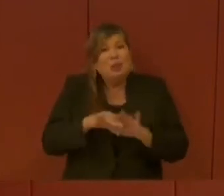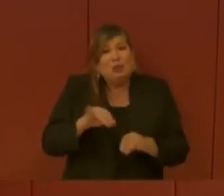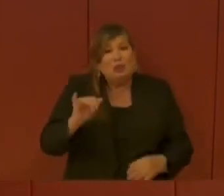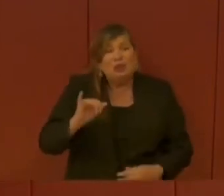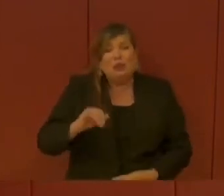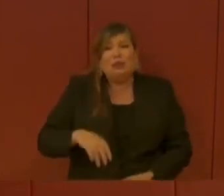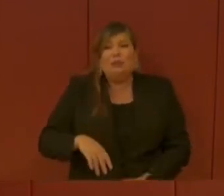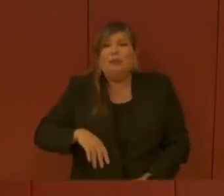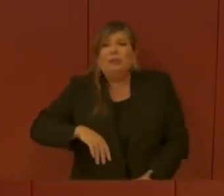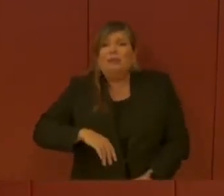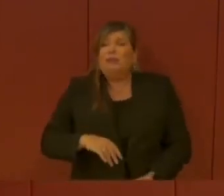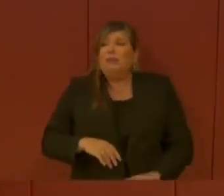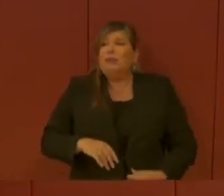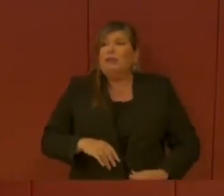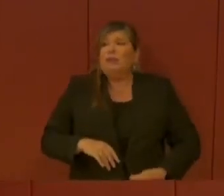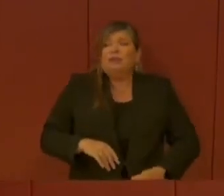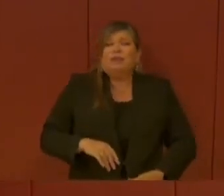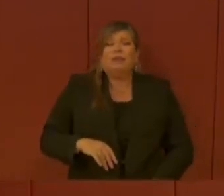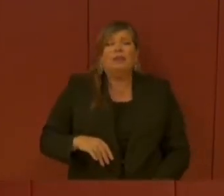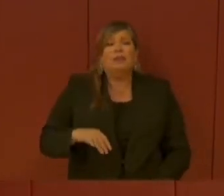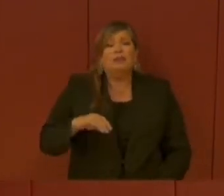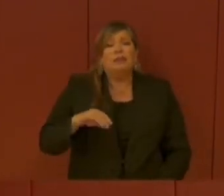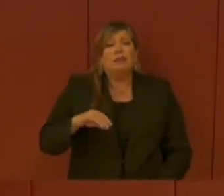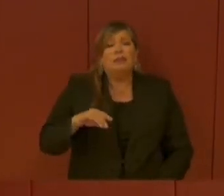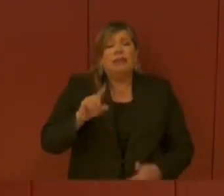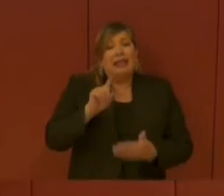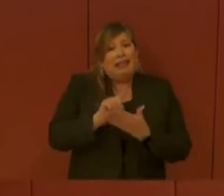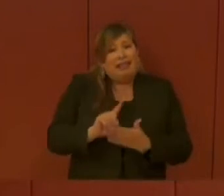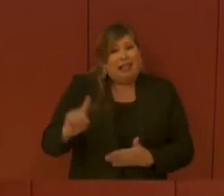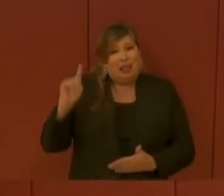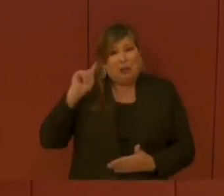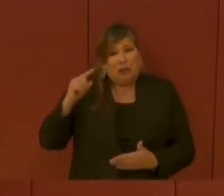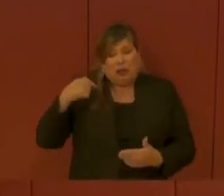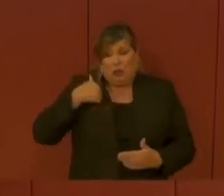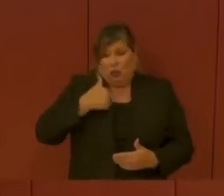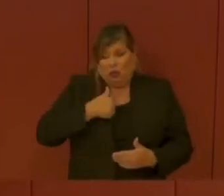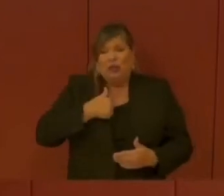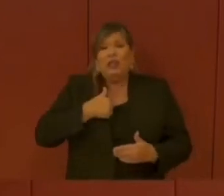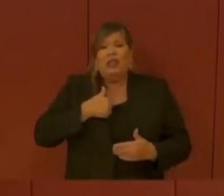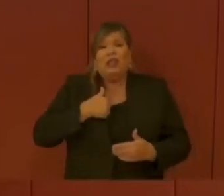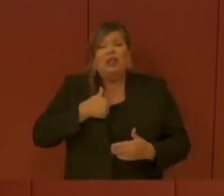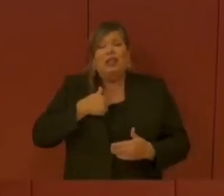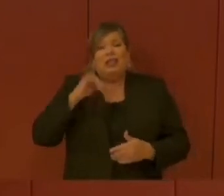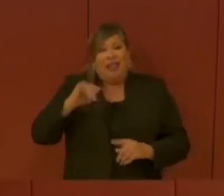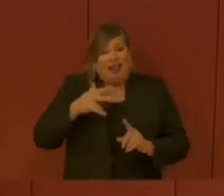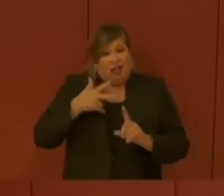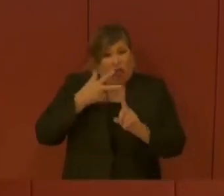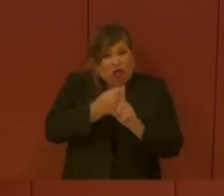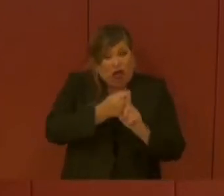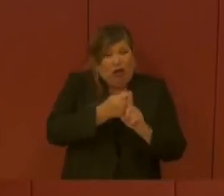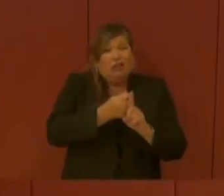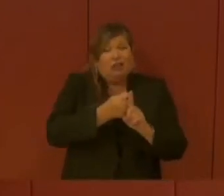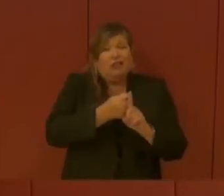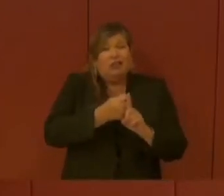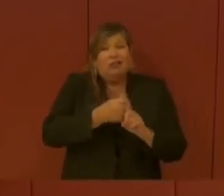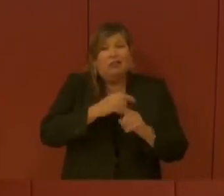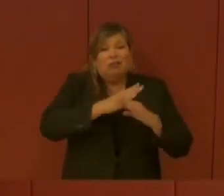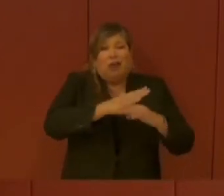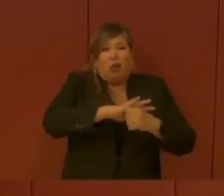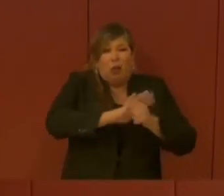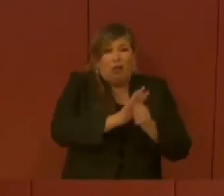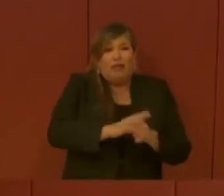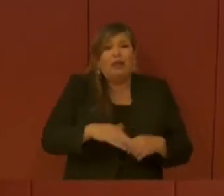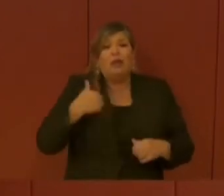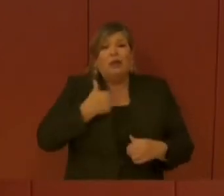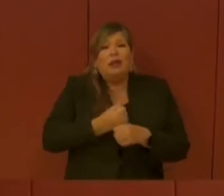you. Now, last week, we administered 1.7 million vaccines. I noted, you may have picked up, next week we're